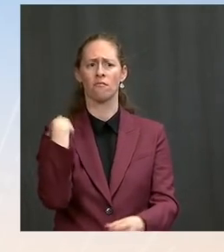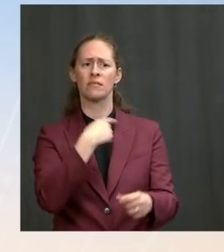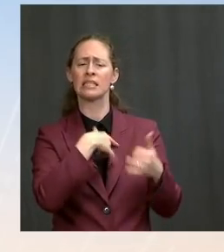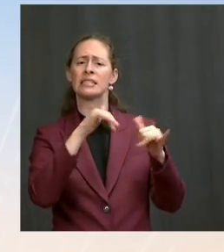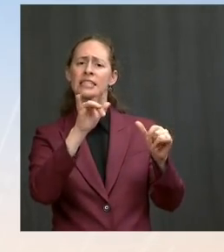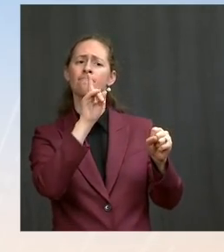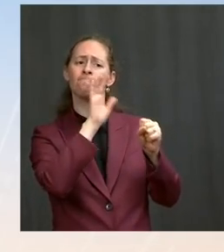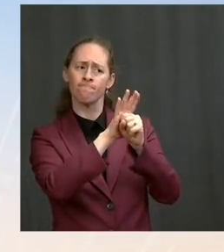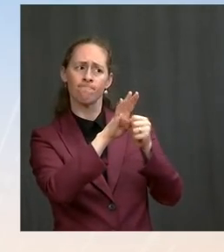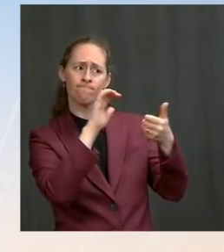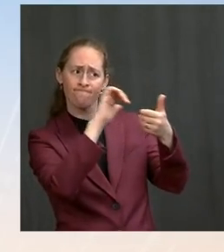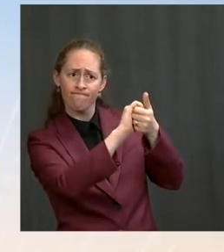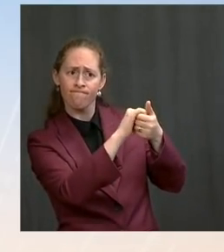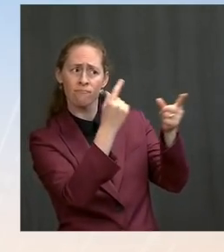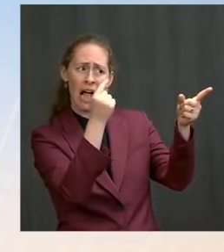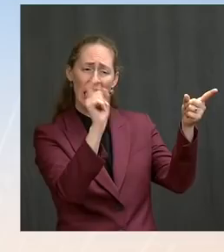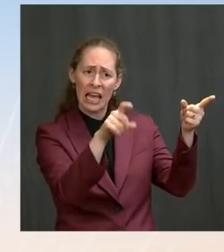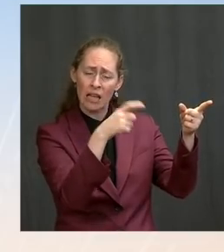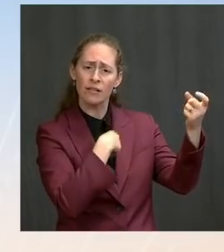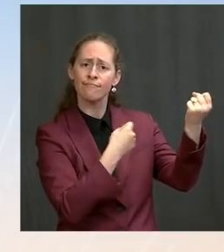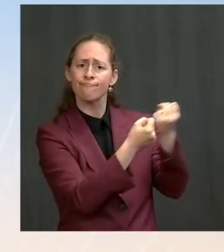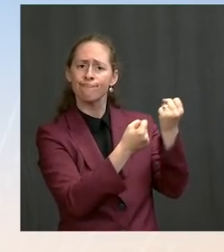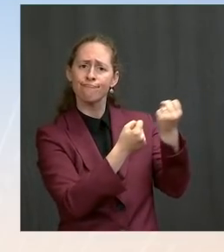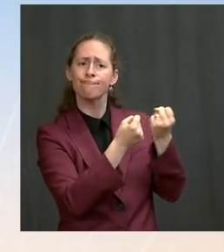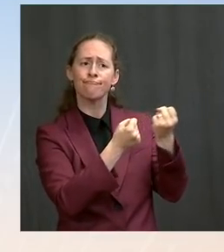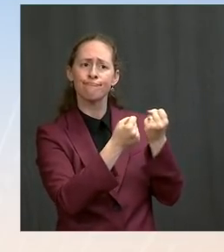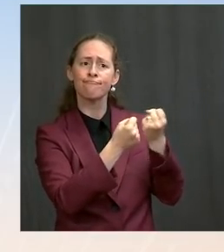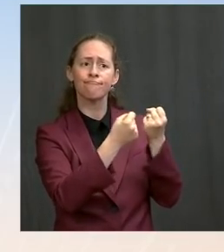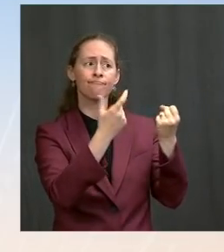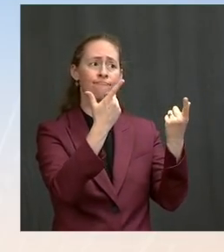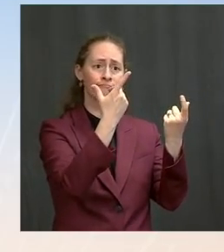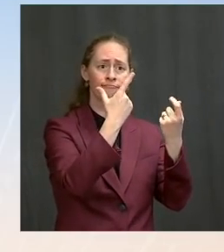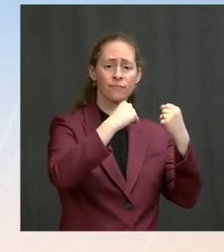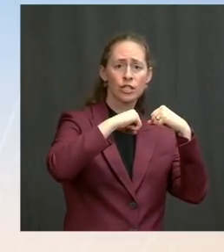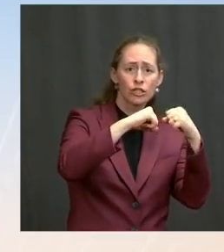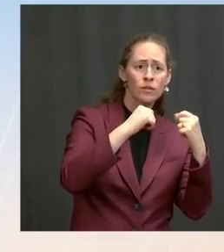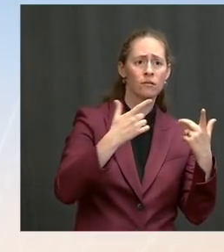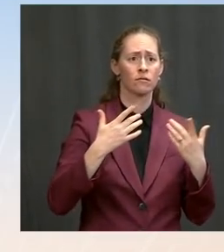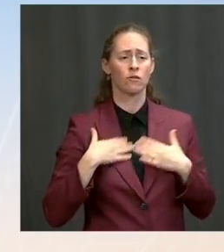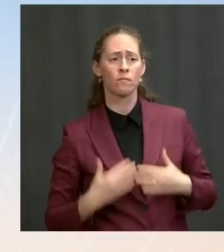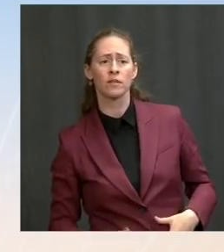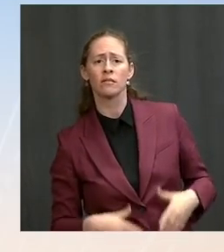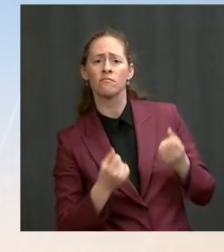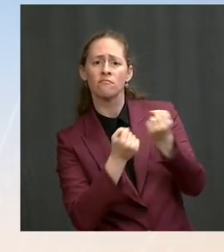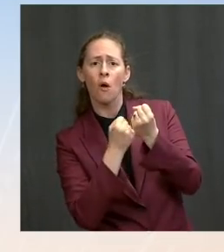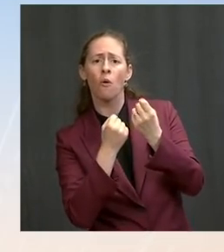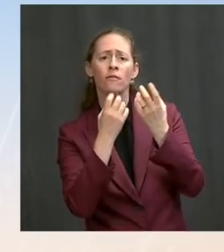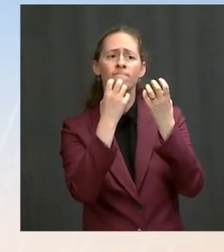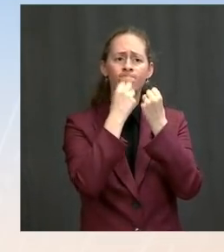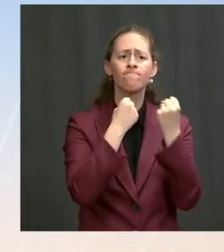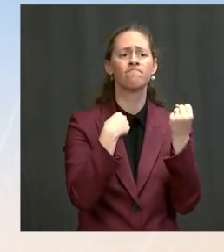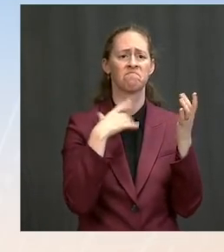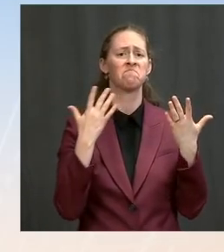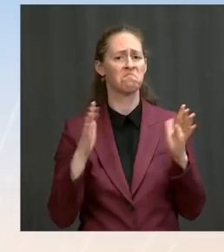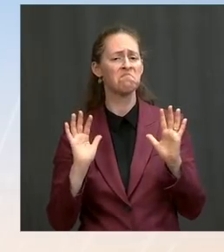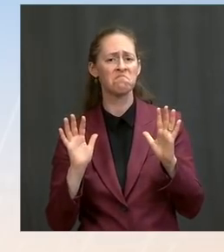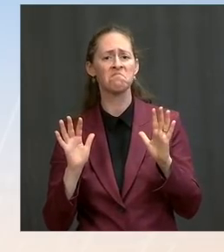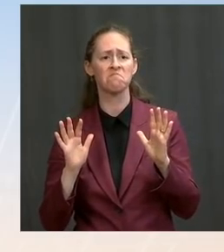and to supporting Afghanistan with security assistance, humanitarian assistance, and others. We didn't get ahead of